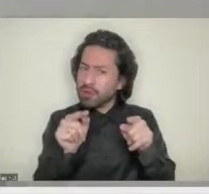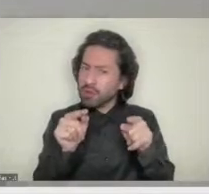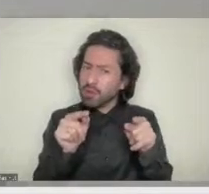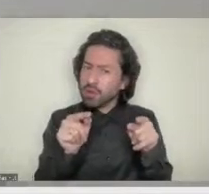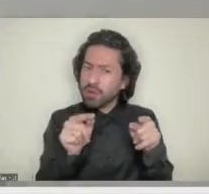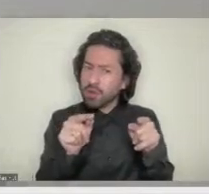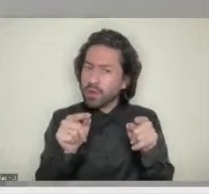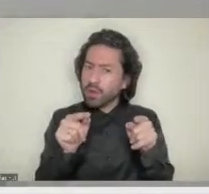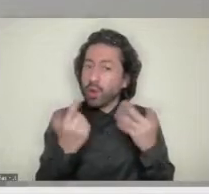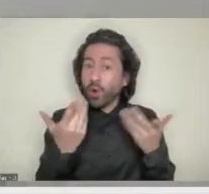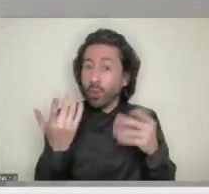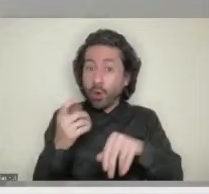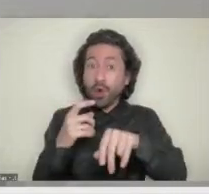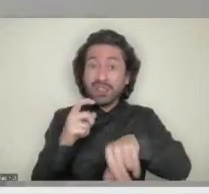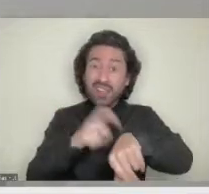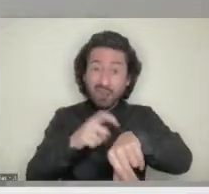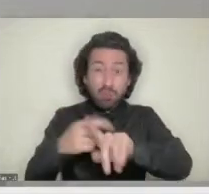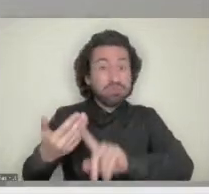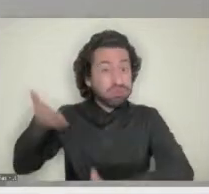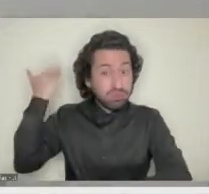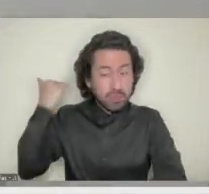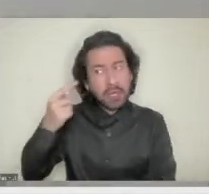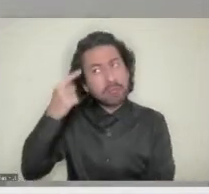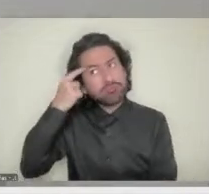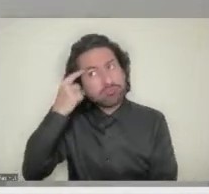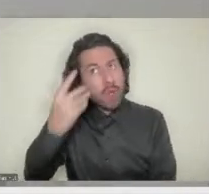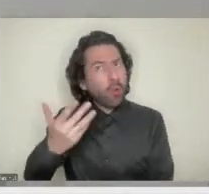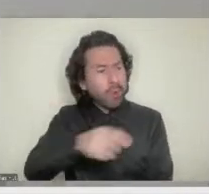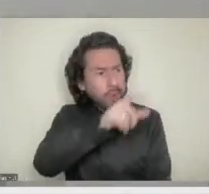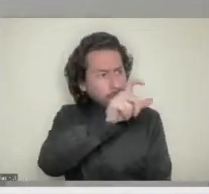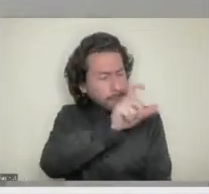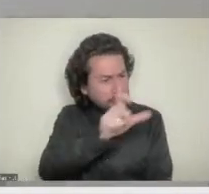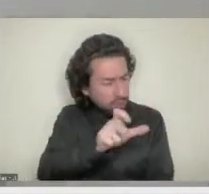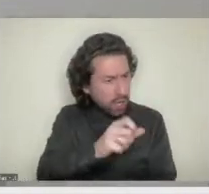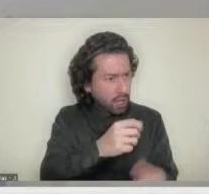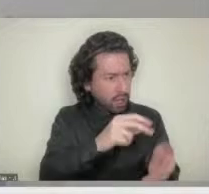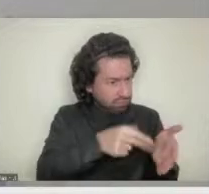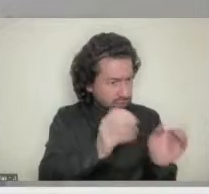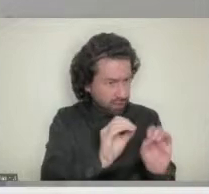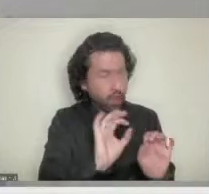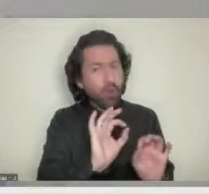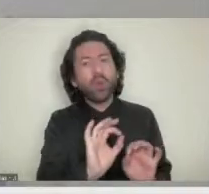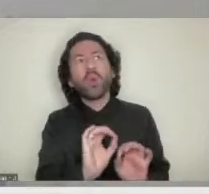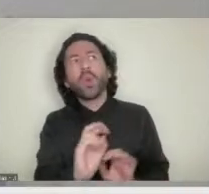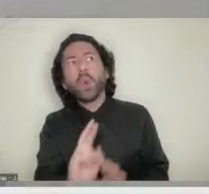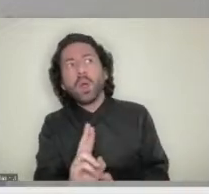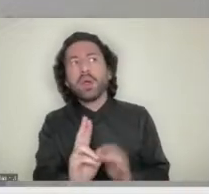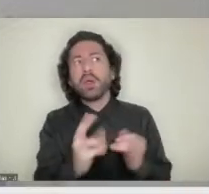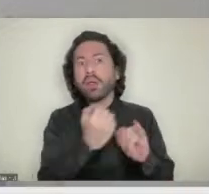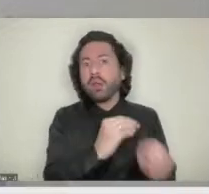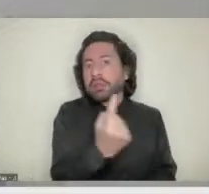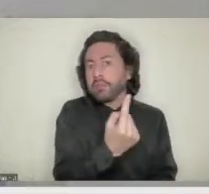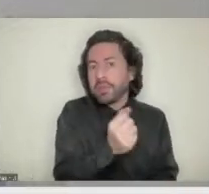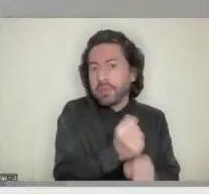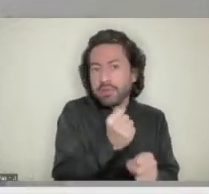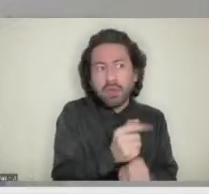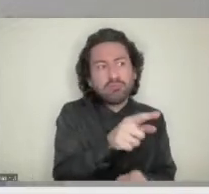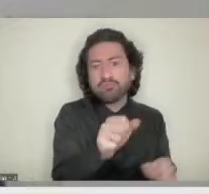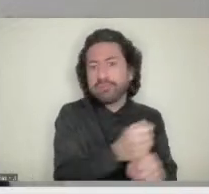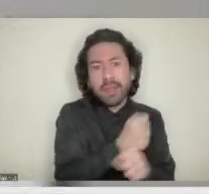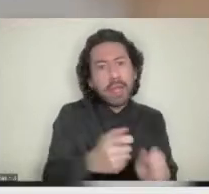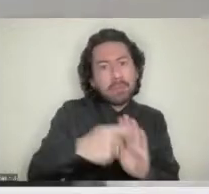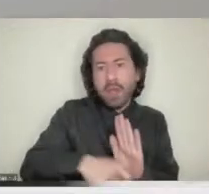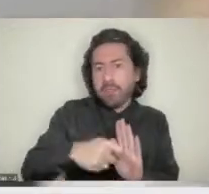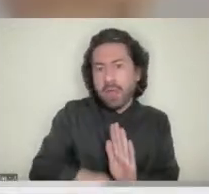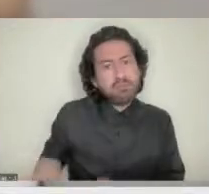a unit of contribution. It was something considered some time ago, considering